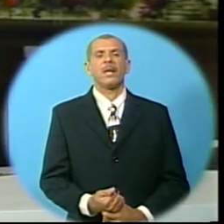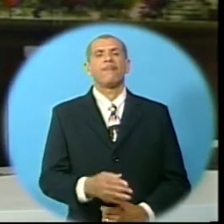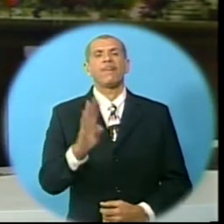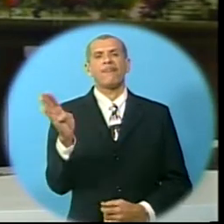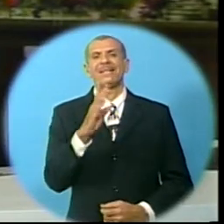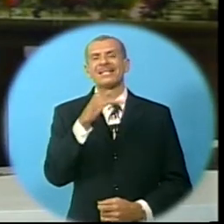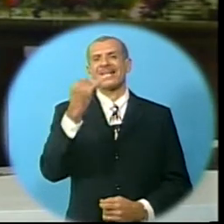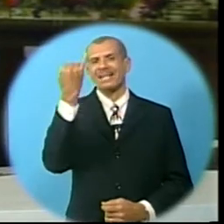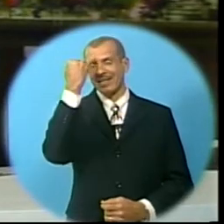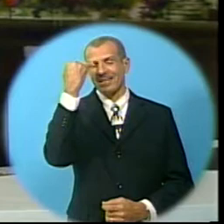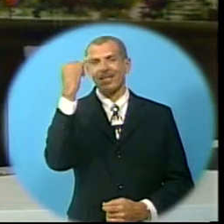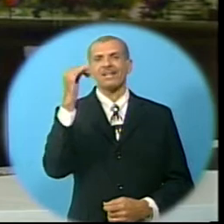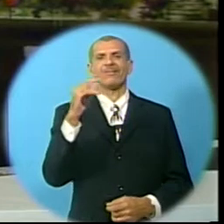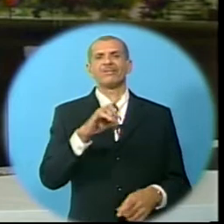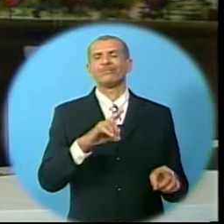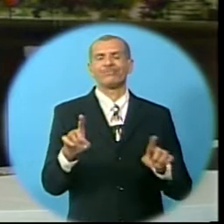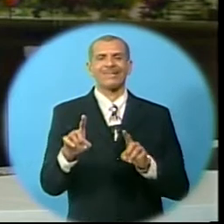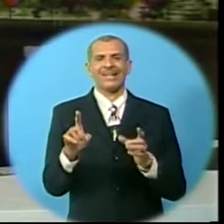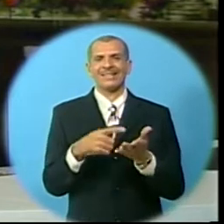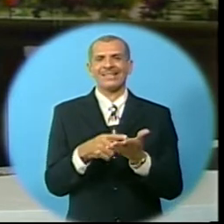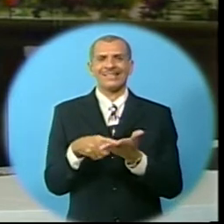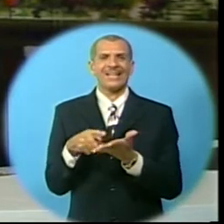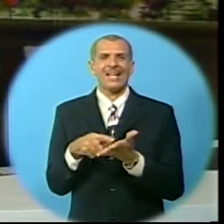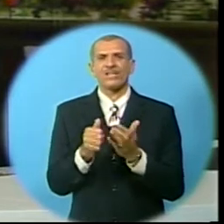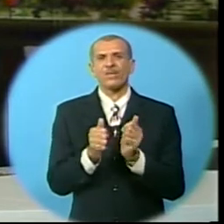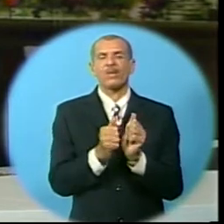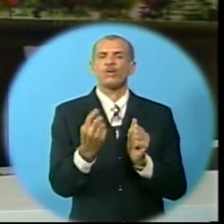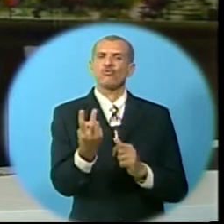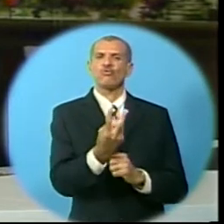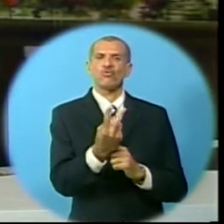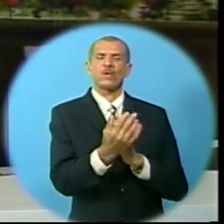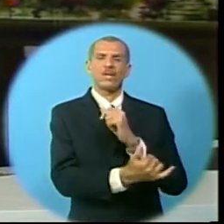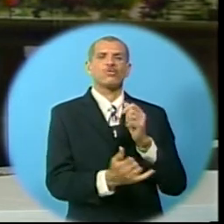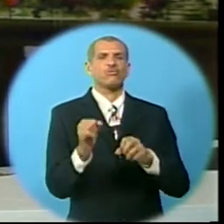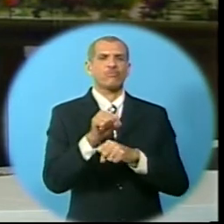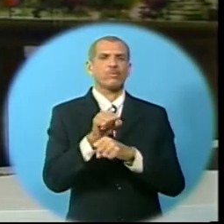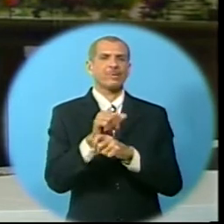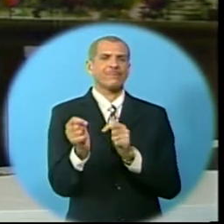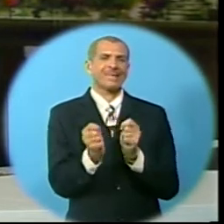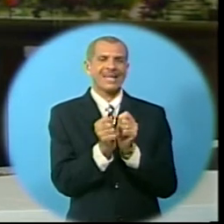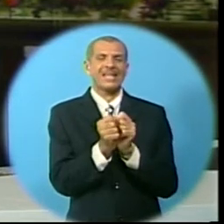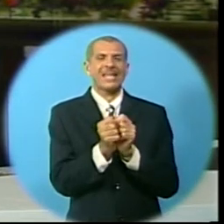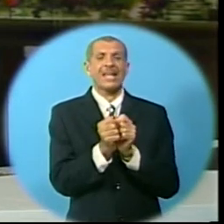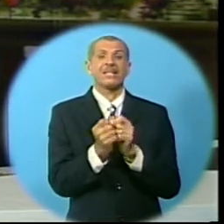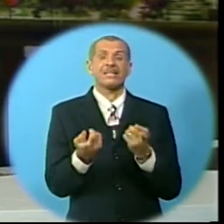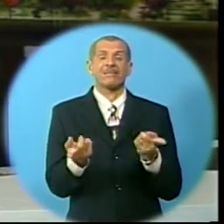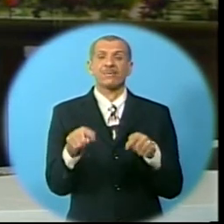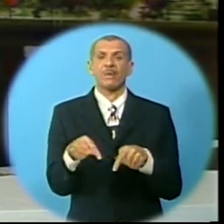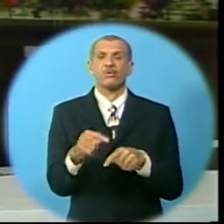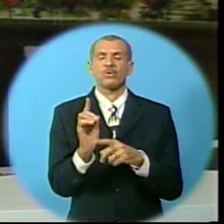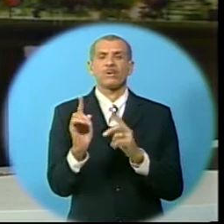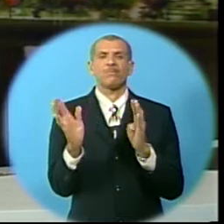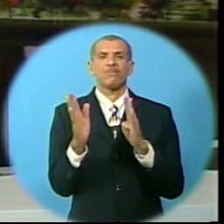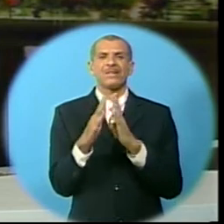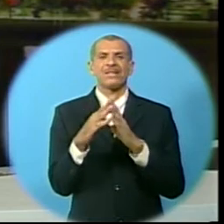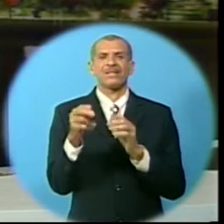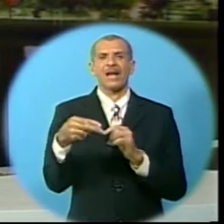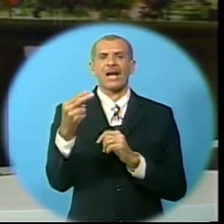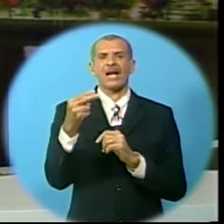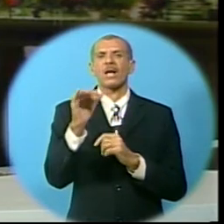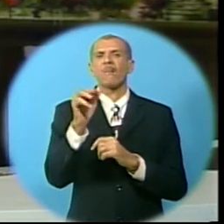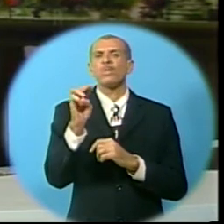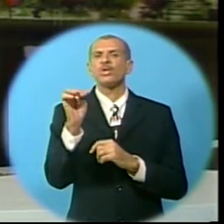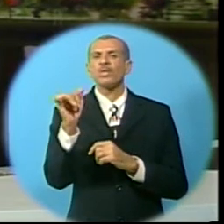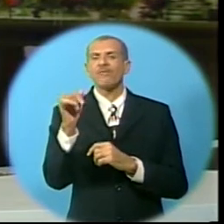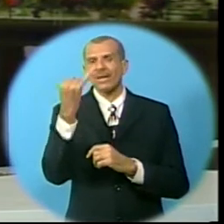Barbados and India have had talks on how the two countries could cooperate. The talks came during a meeting between High Commissioner